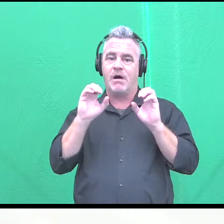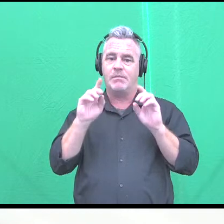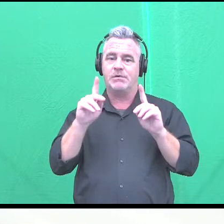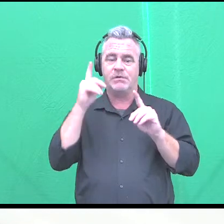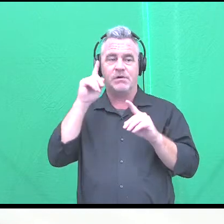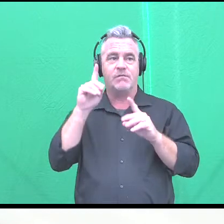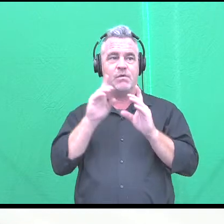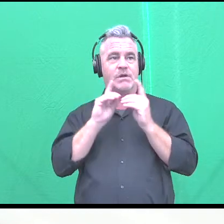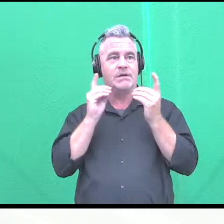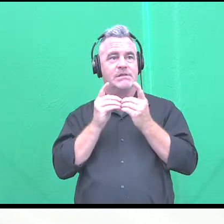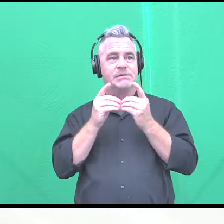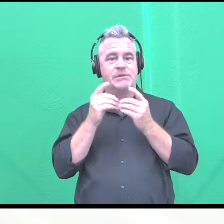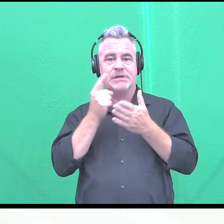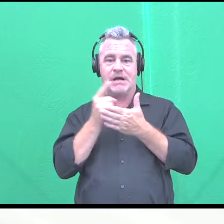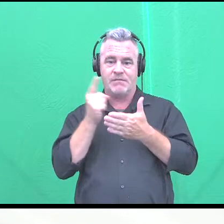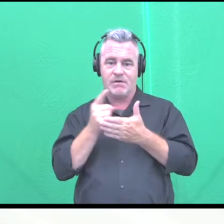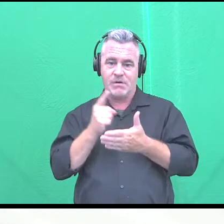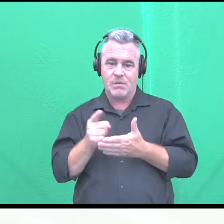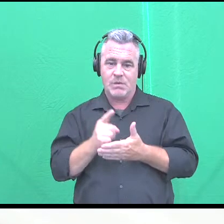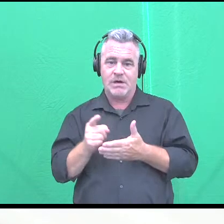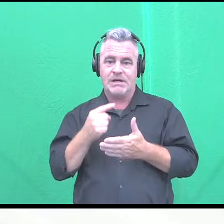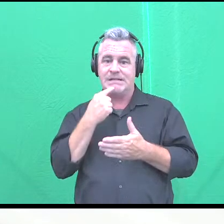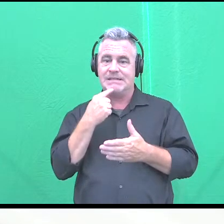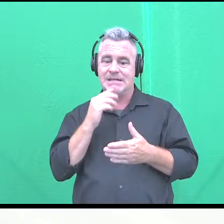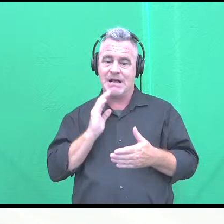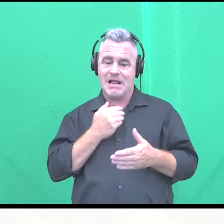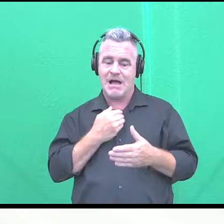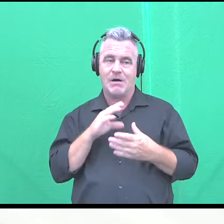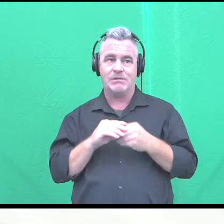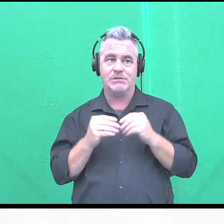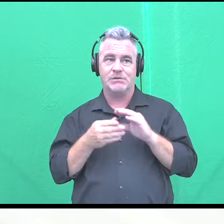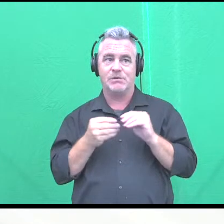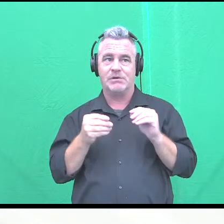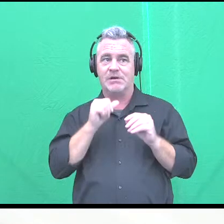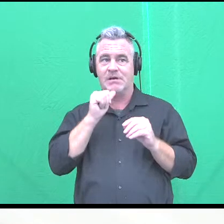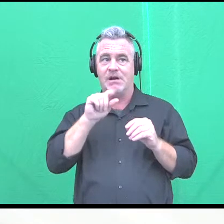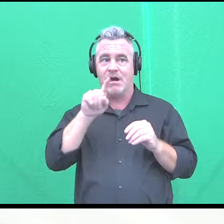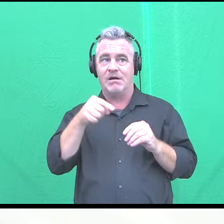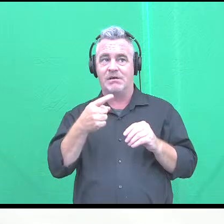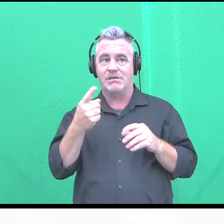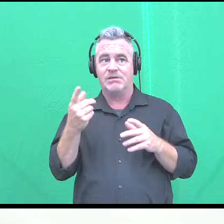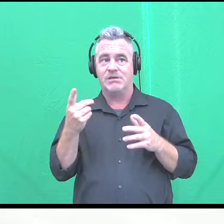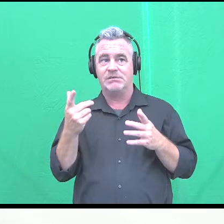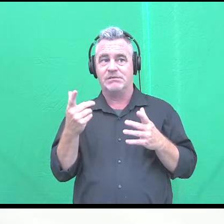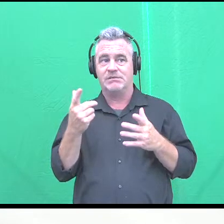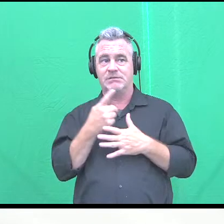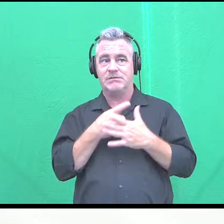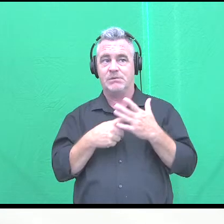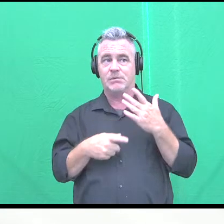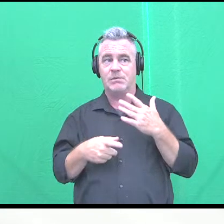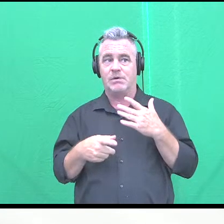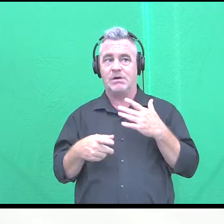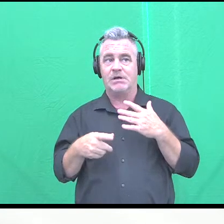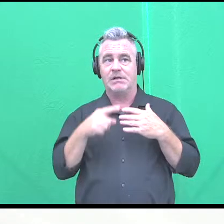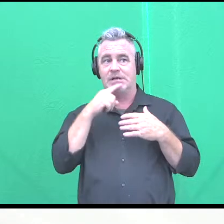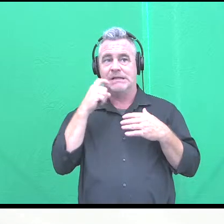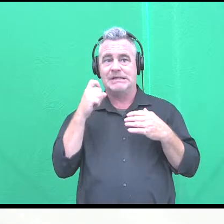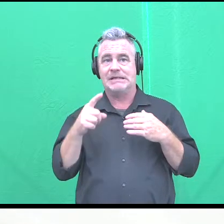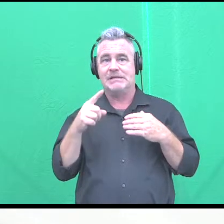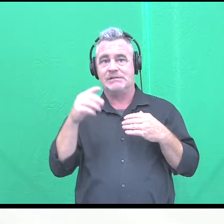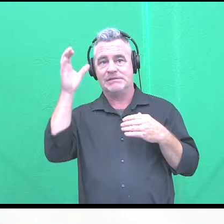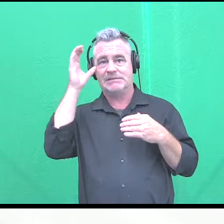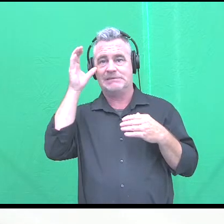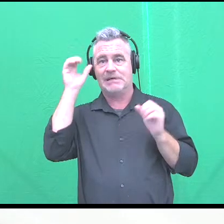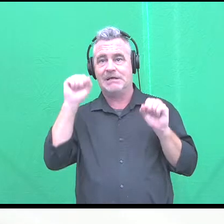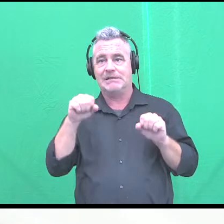each and every week to tell our story, and not necessarily what the Desert Sun can cover